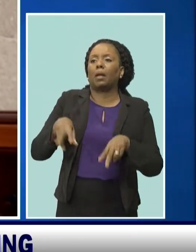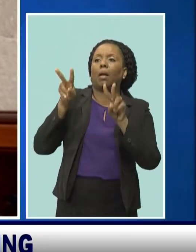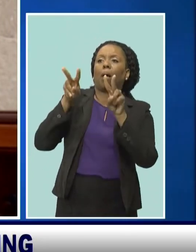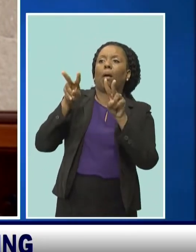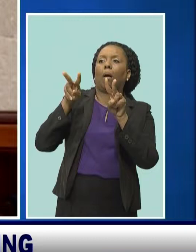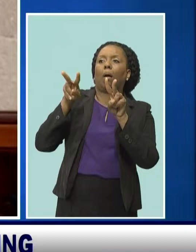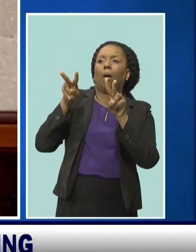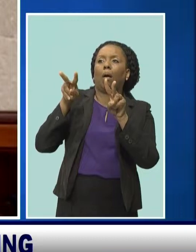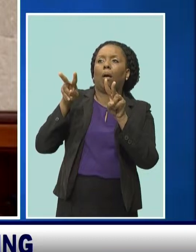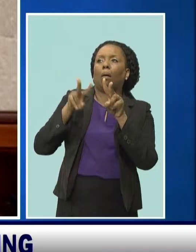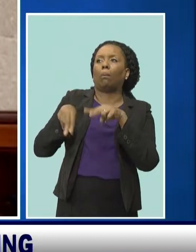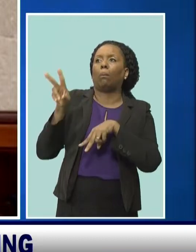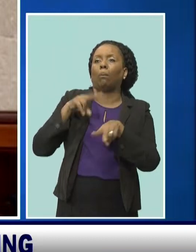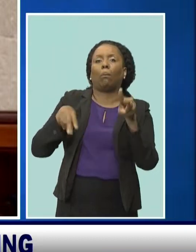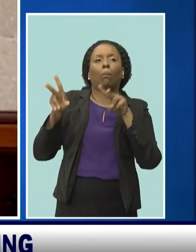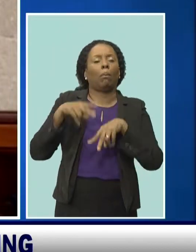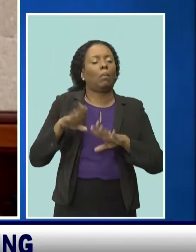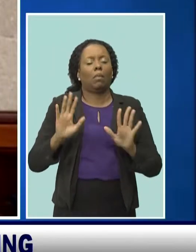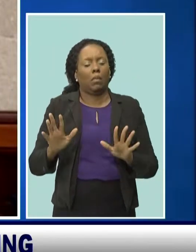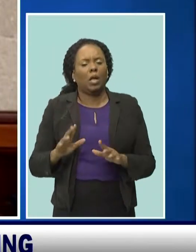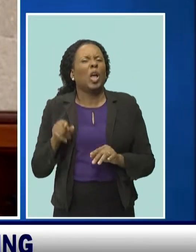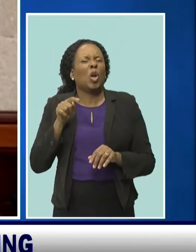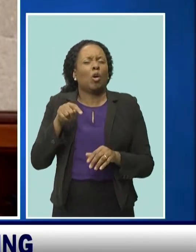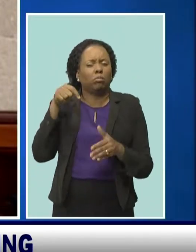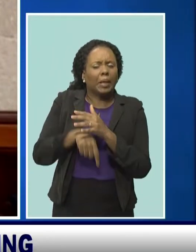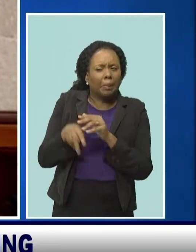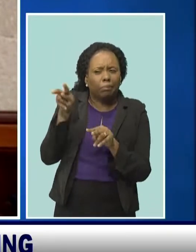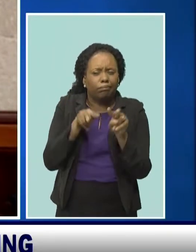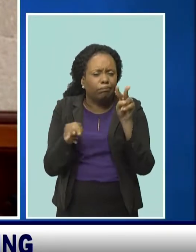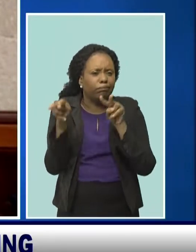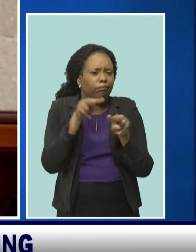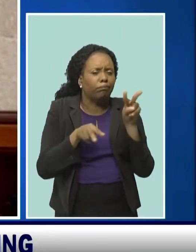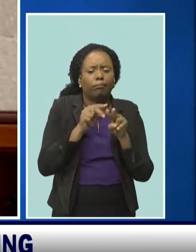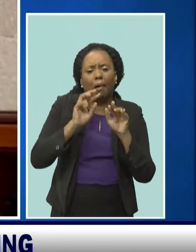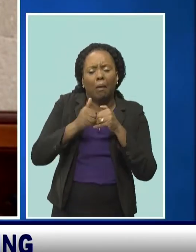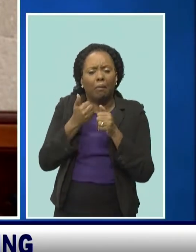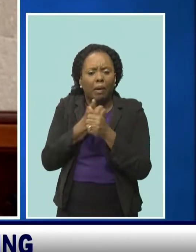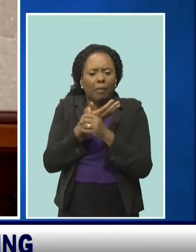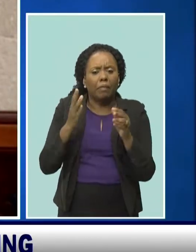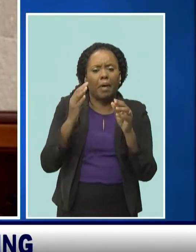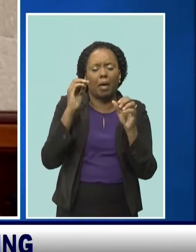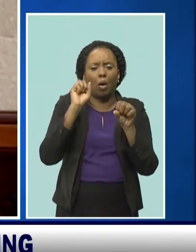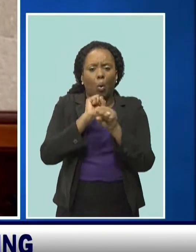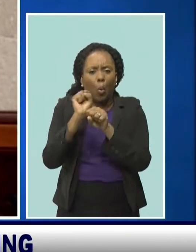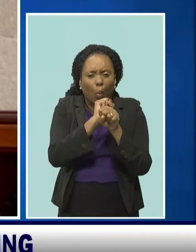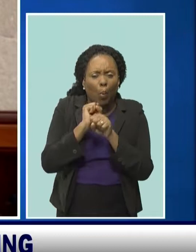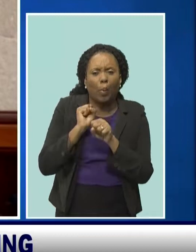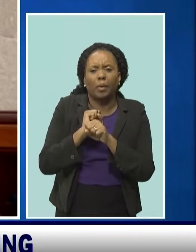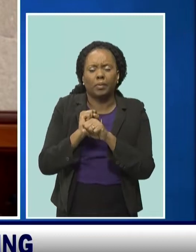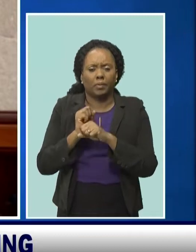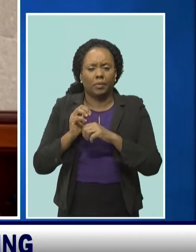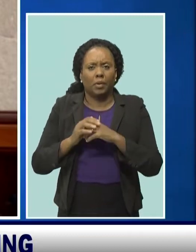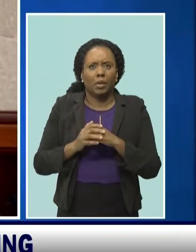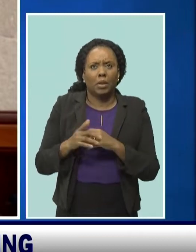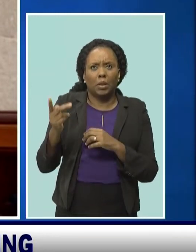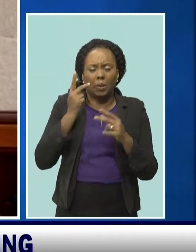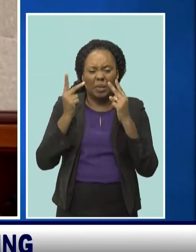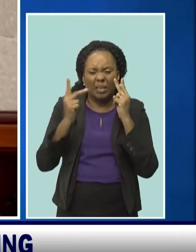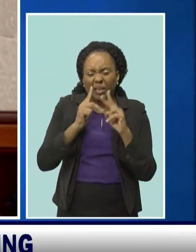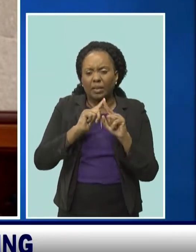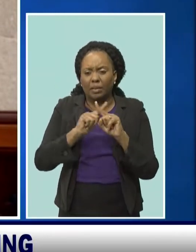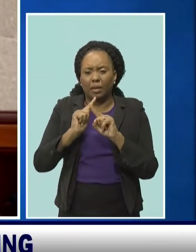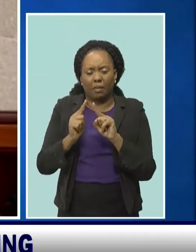you look at the airport's operation, you will see, sir, that the regulation of the things that happen in the